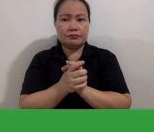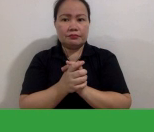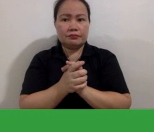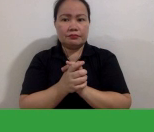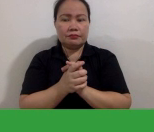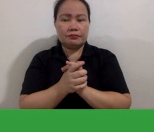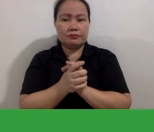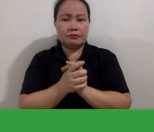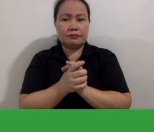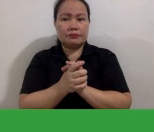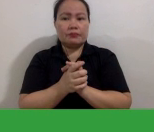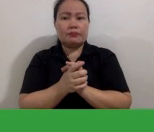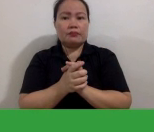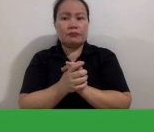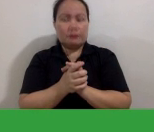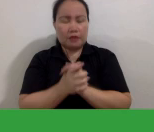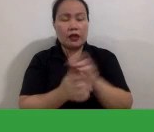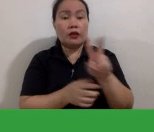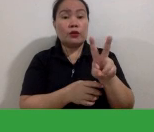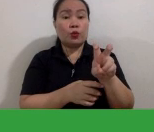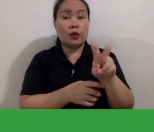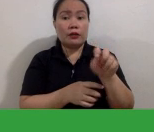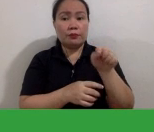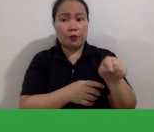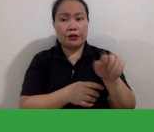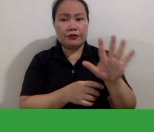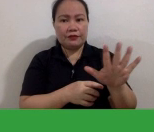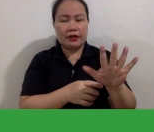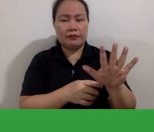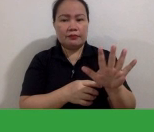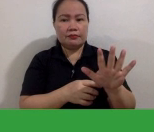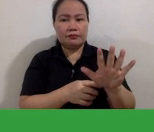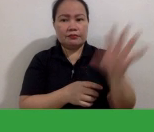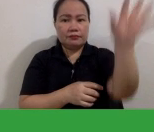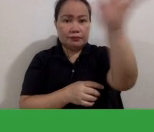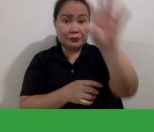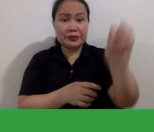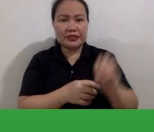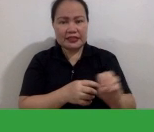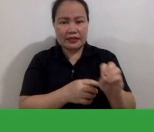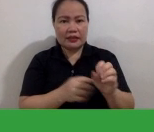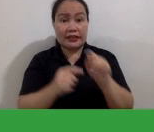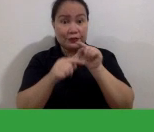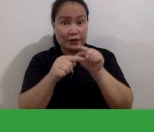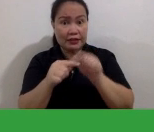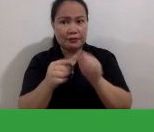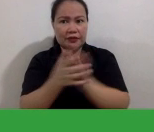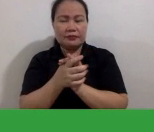lang. So, nandito na yung decimal point, kaya 12.5%.